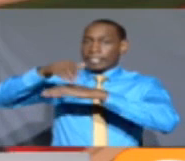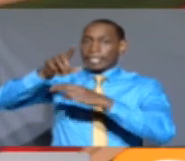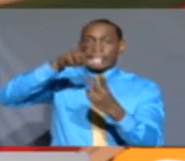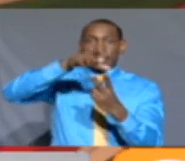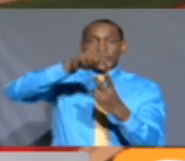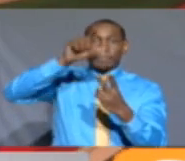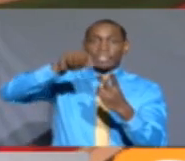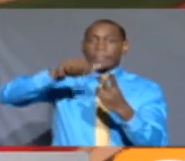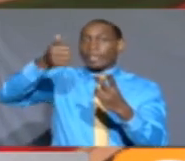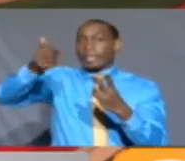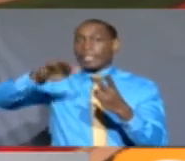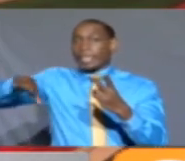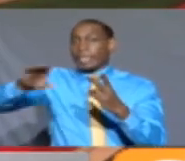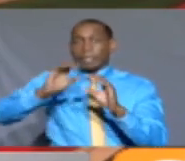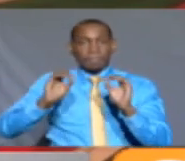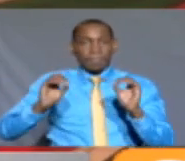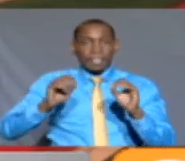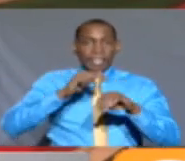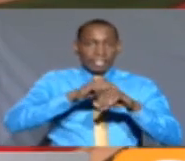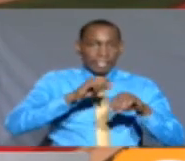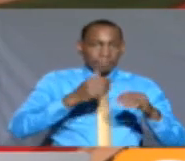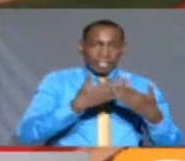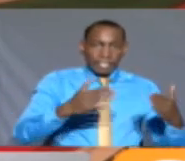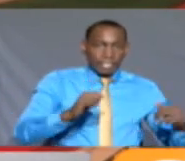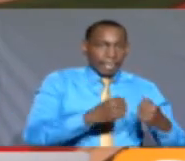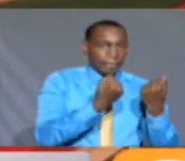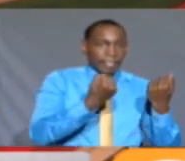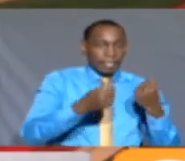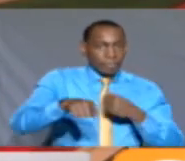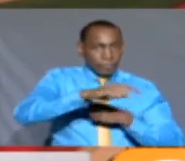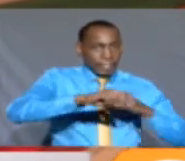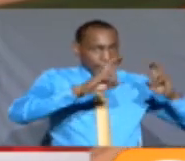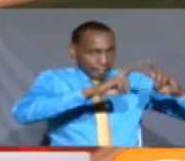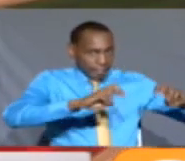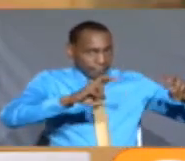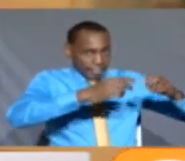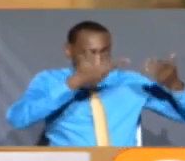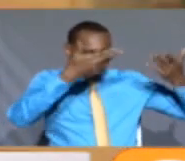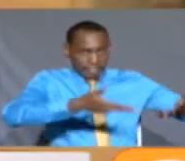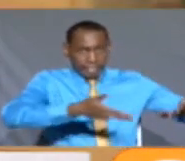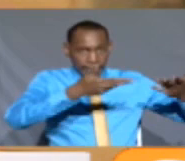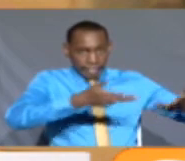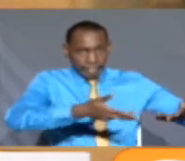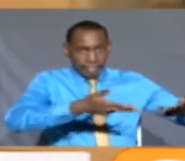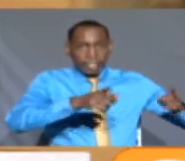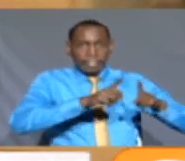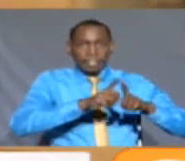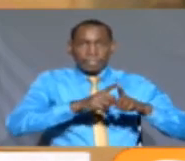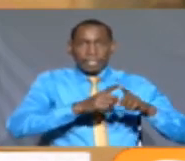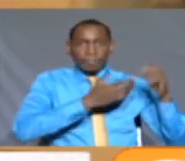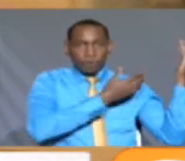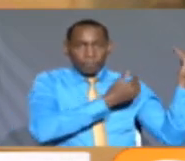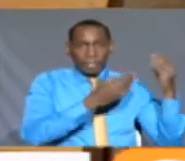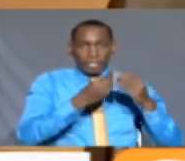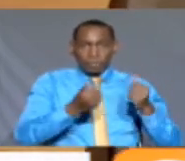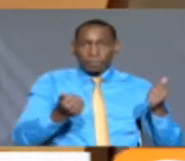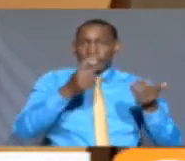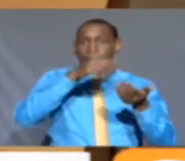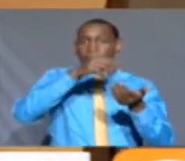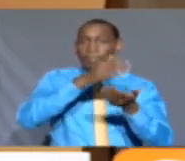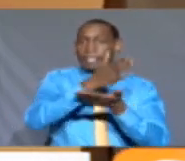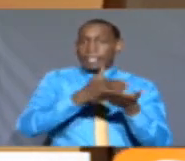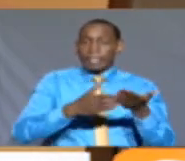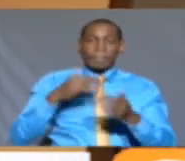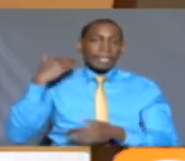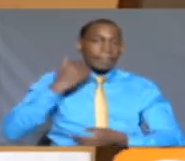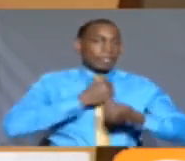sending samples anywhere else. When things happen, we will investigate them here, and I'm looking forward to resolving